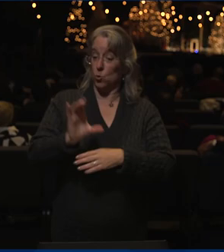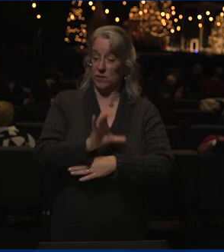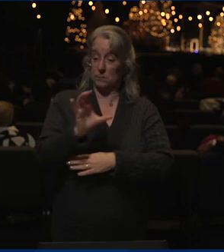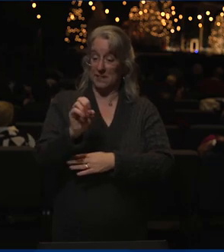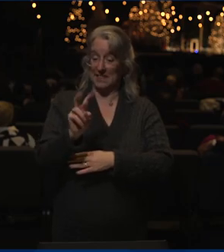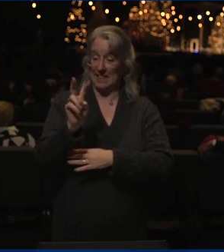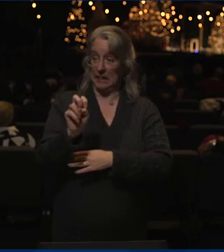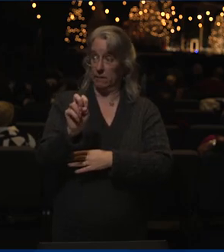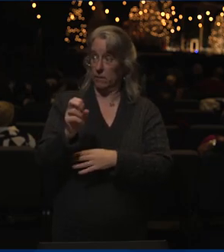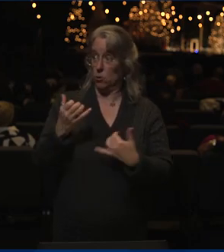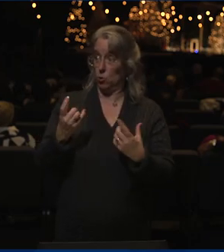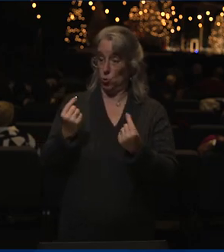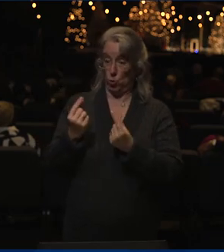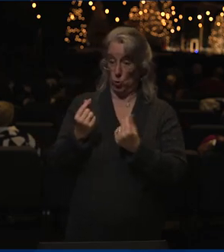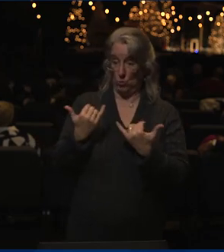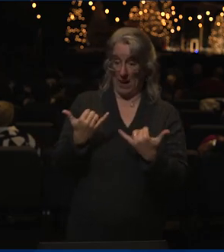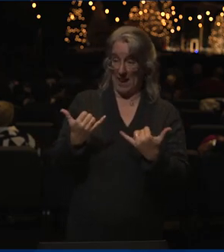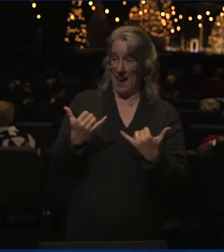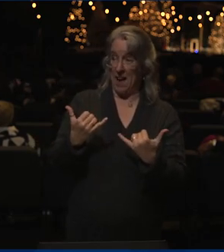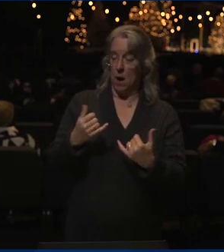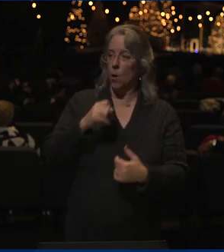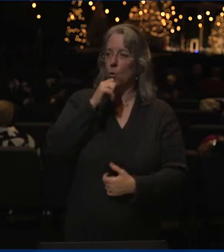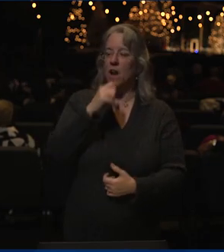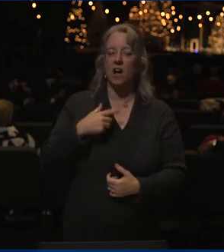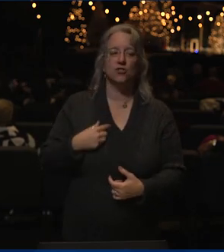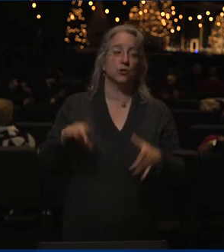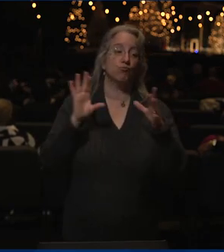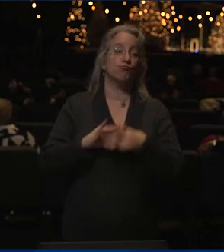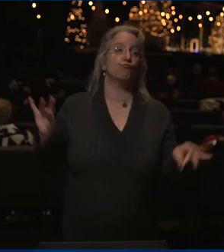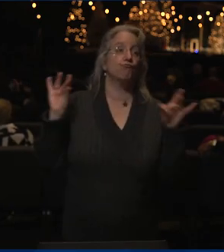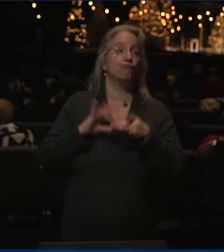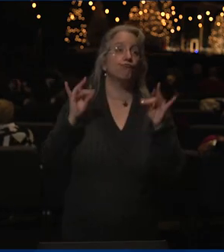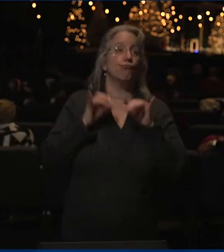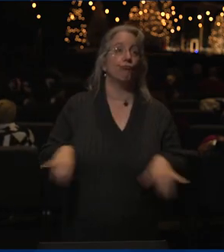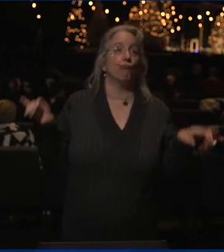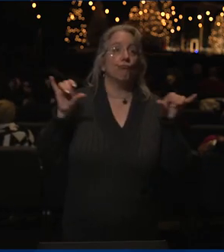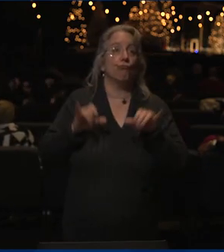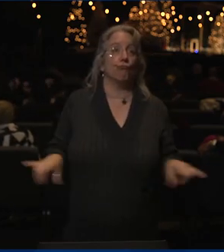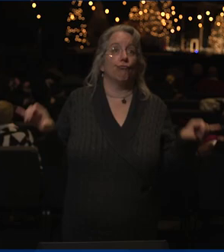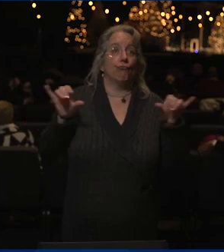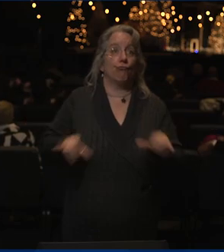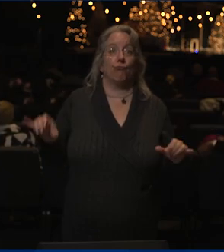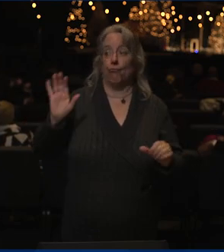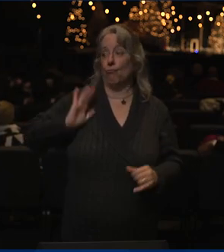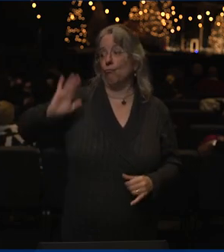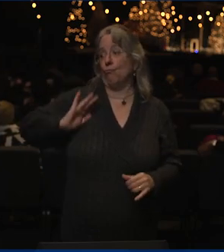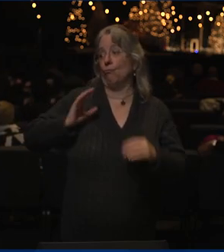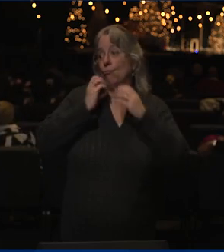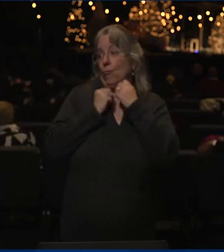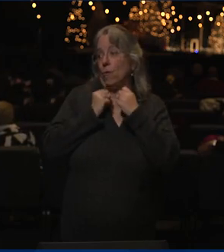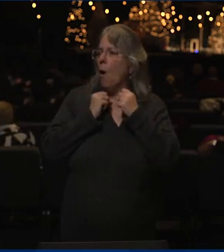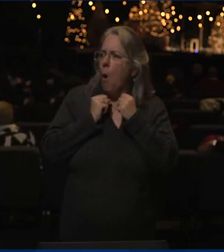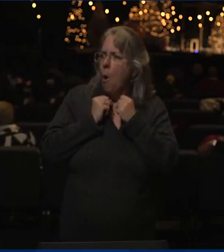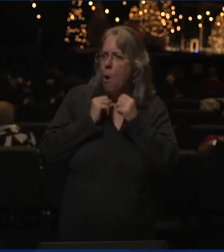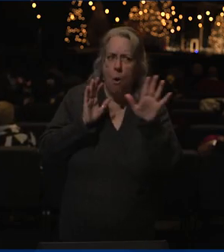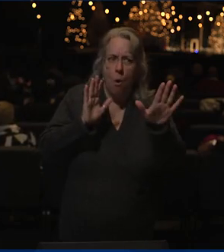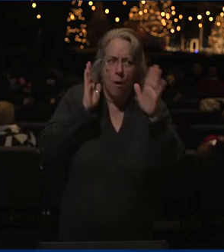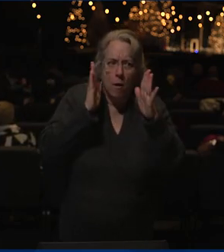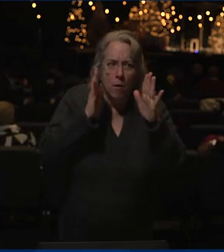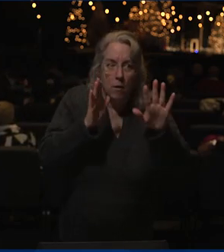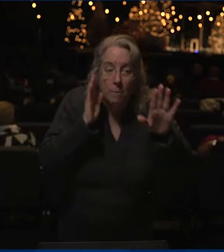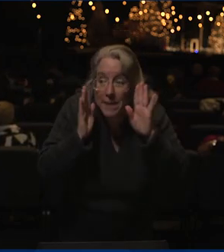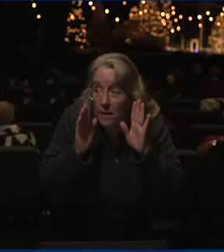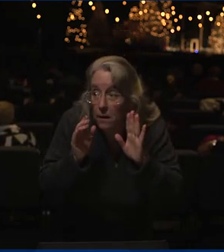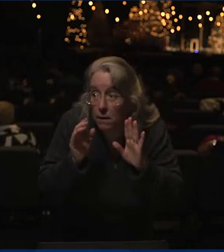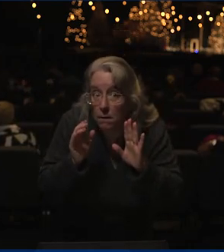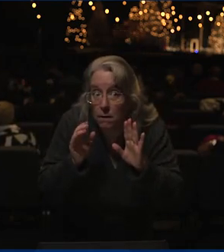doing right now is not just telling an old story about an old treasure, but listen to me here. Listen,